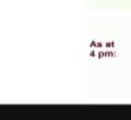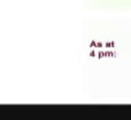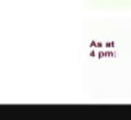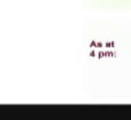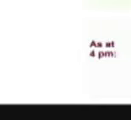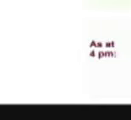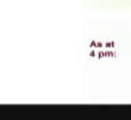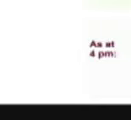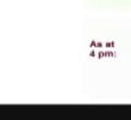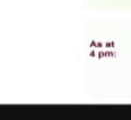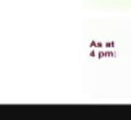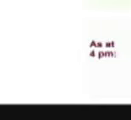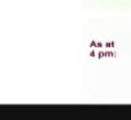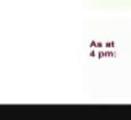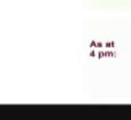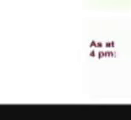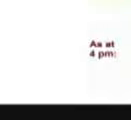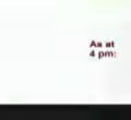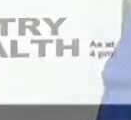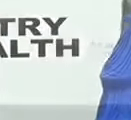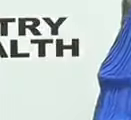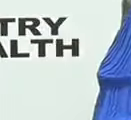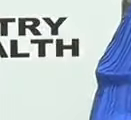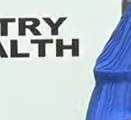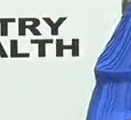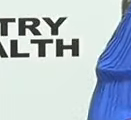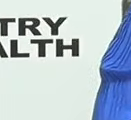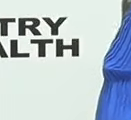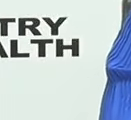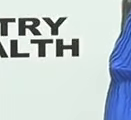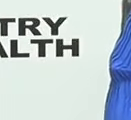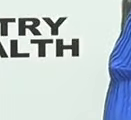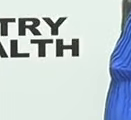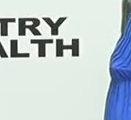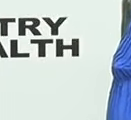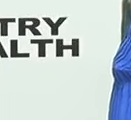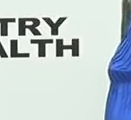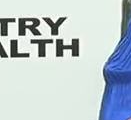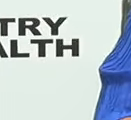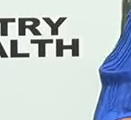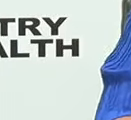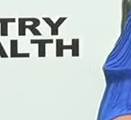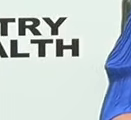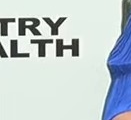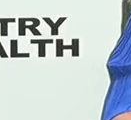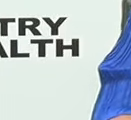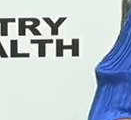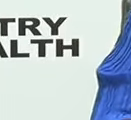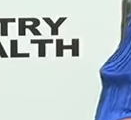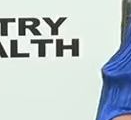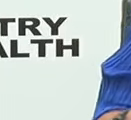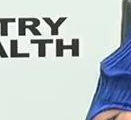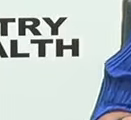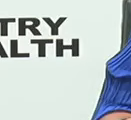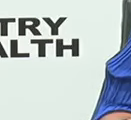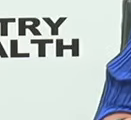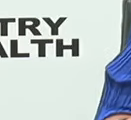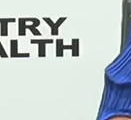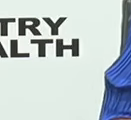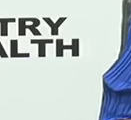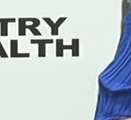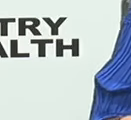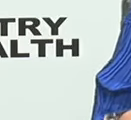I'd now like to move on to the clinical status update of the parallel healthcare system as per 8